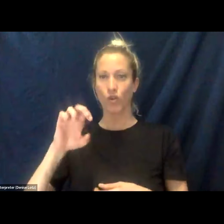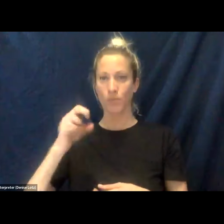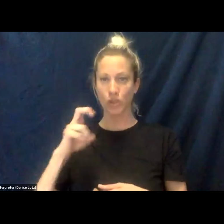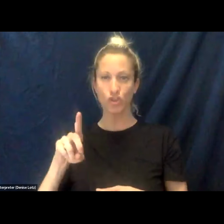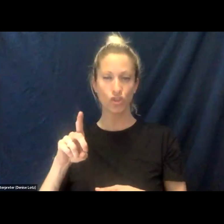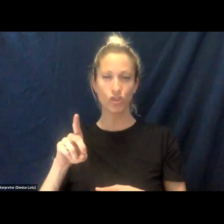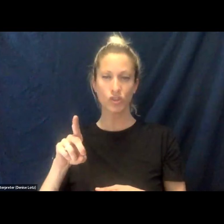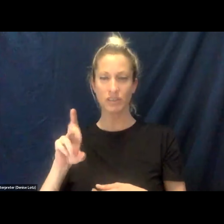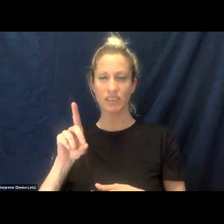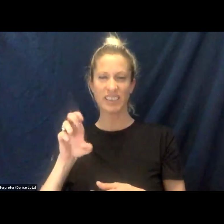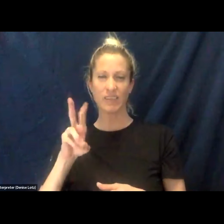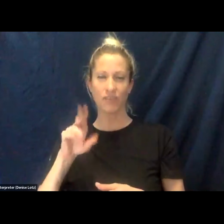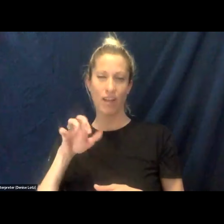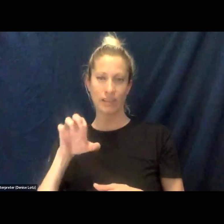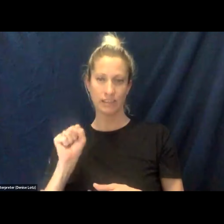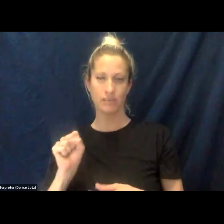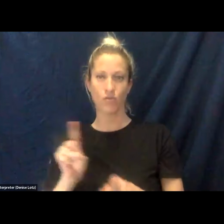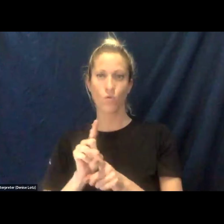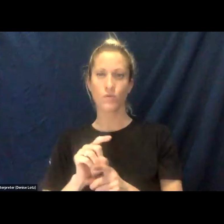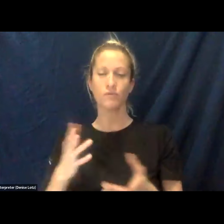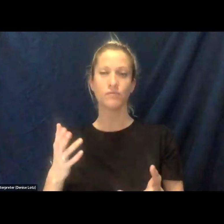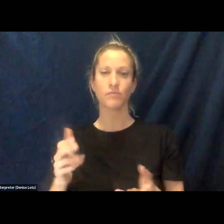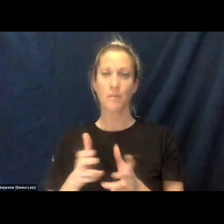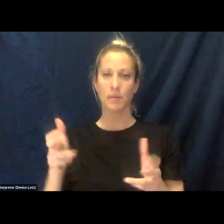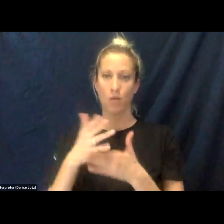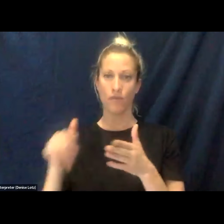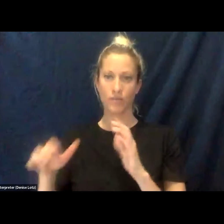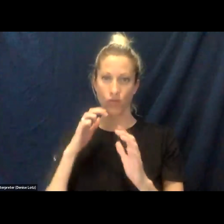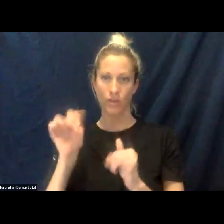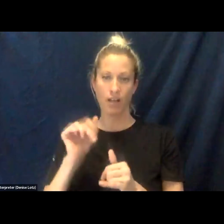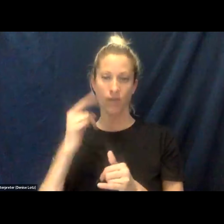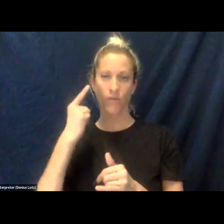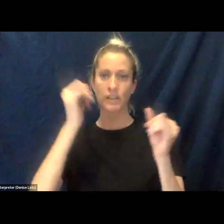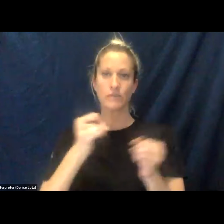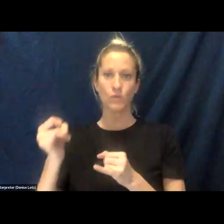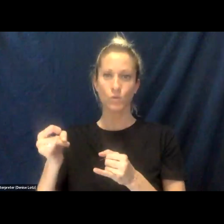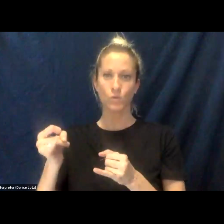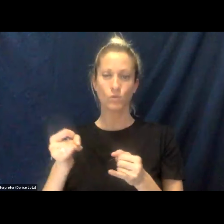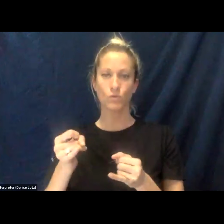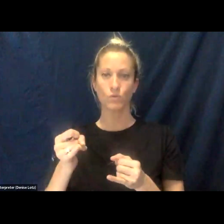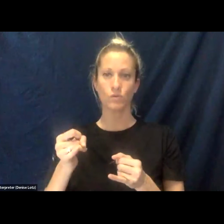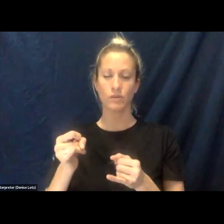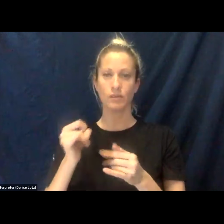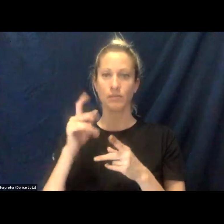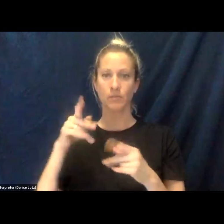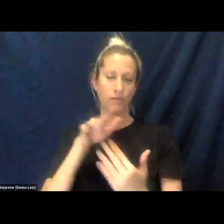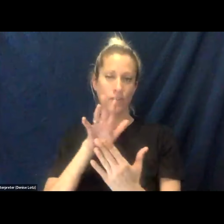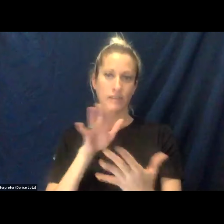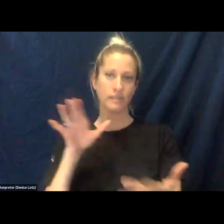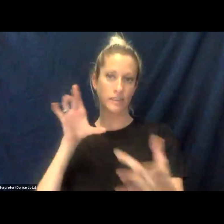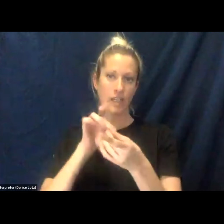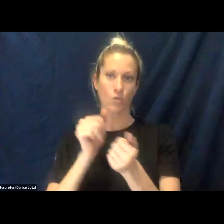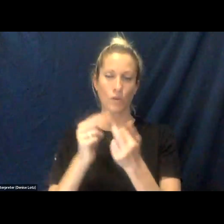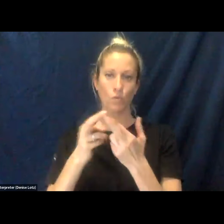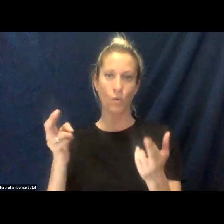device. A big portion of this conversation was around, individuals and problems that people face in connecting to resources like